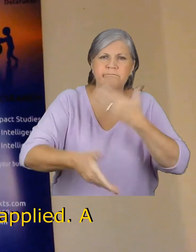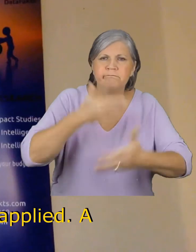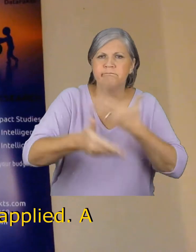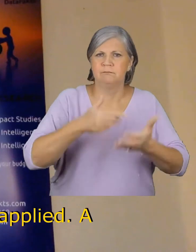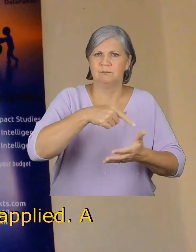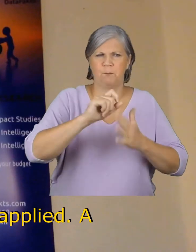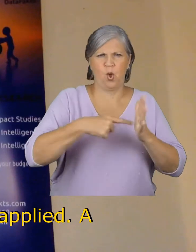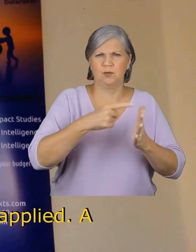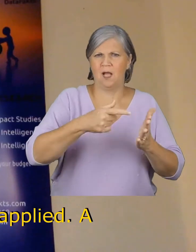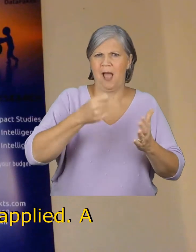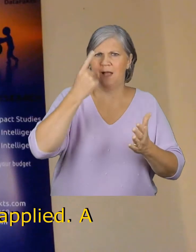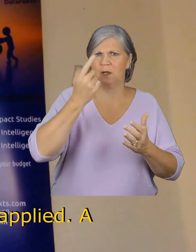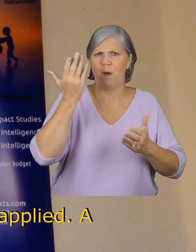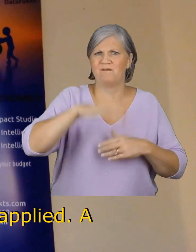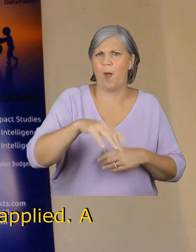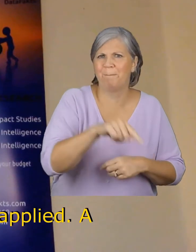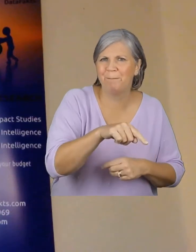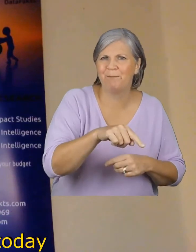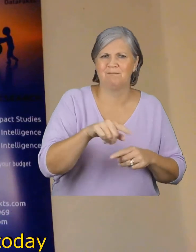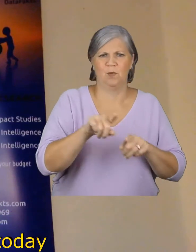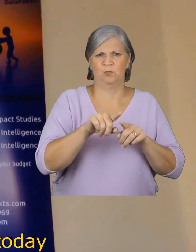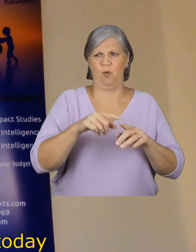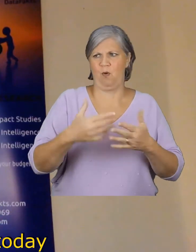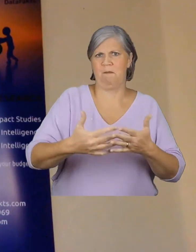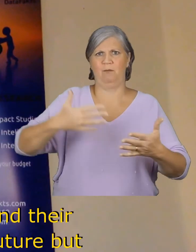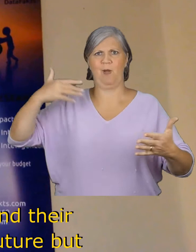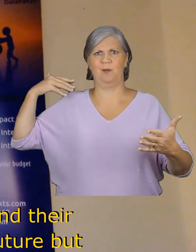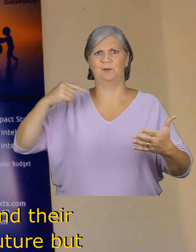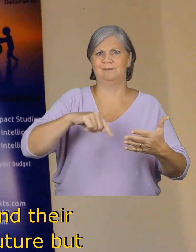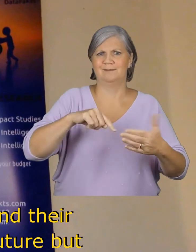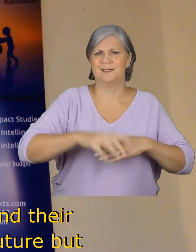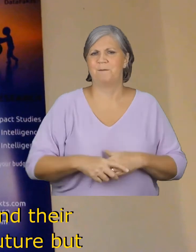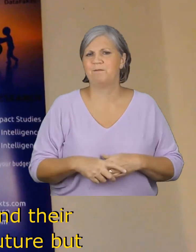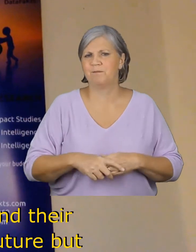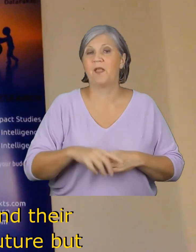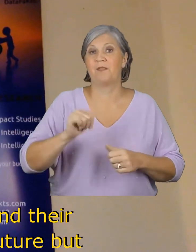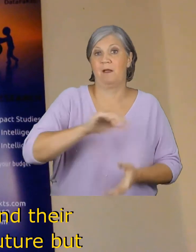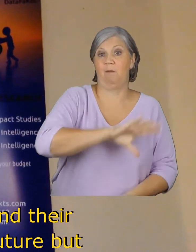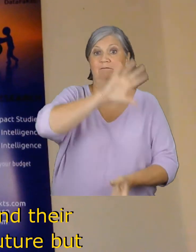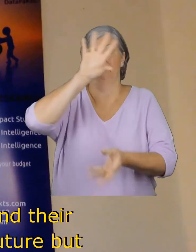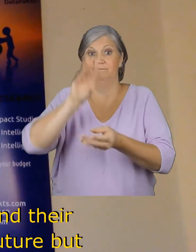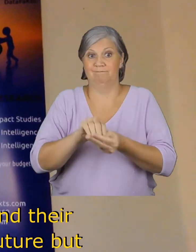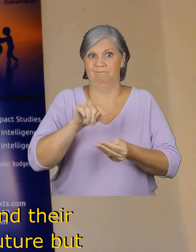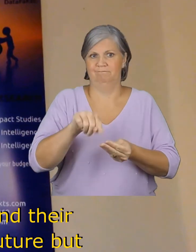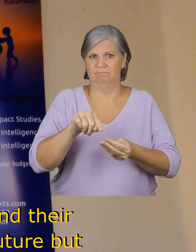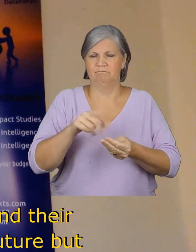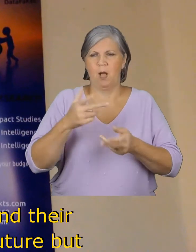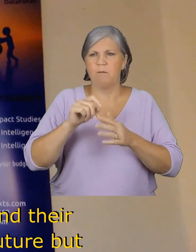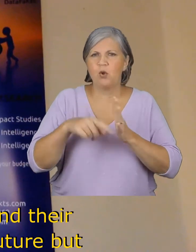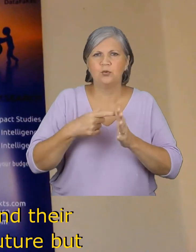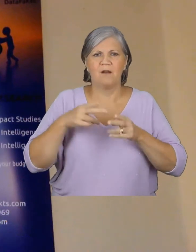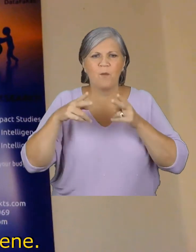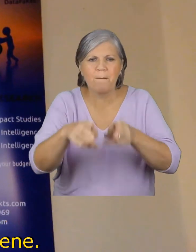methodology was applied. A second part of the presentation today will look at findings and their implications for the